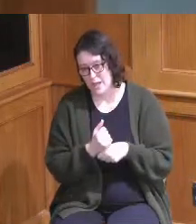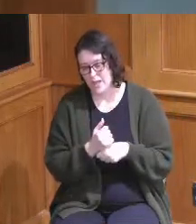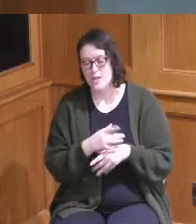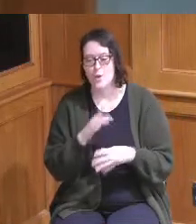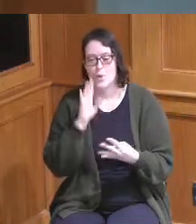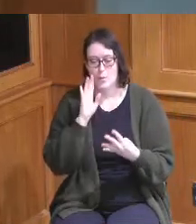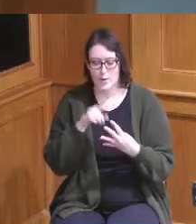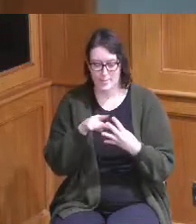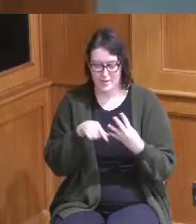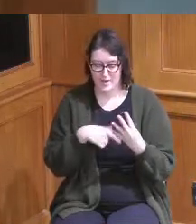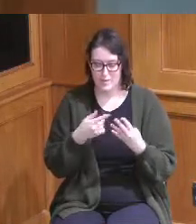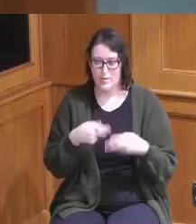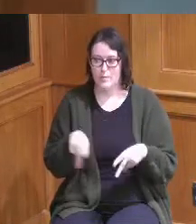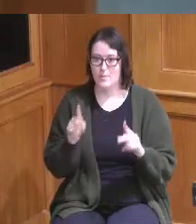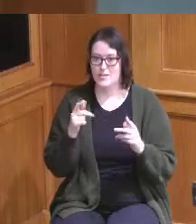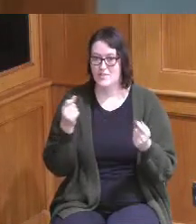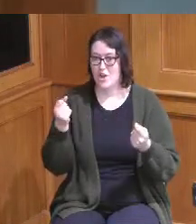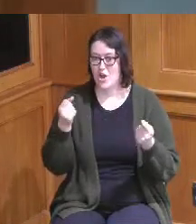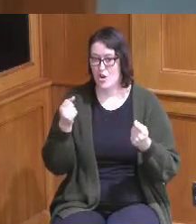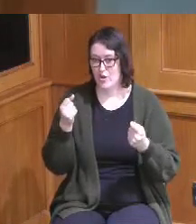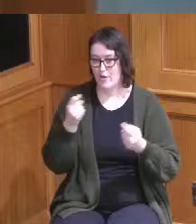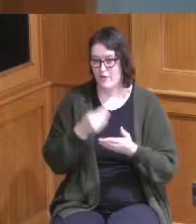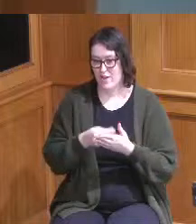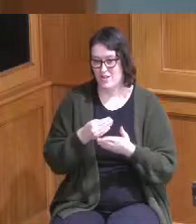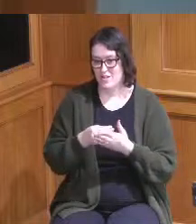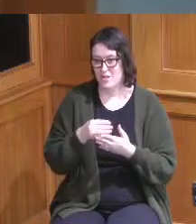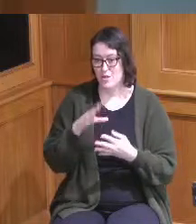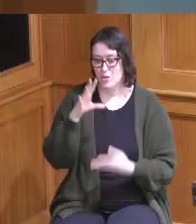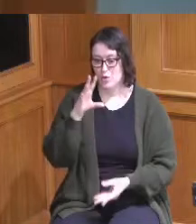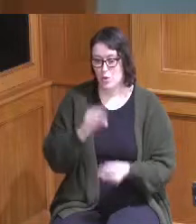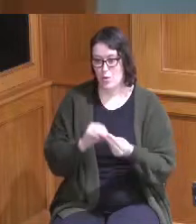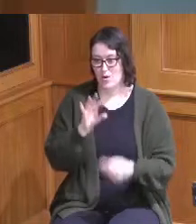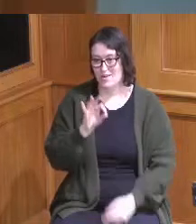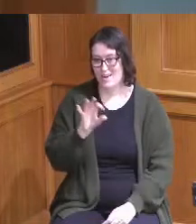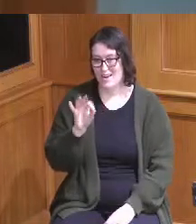all come out of the permissive auto funds, and that's total of